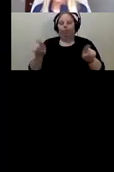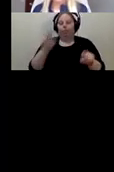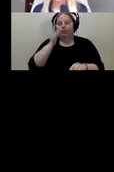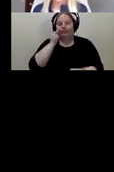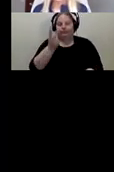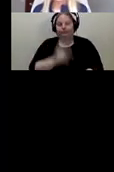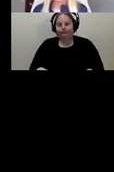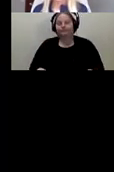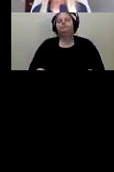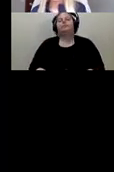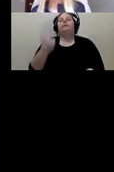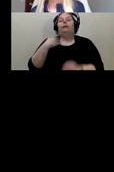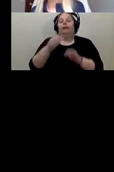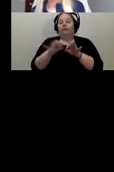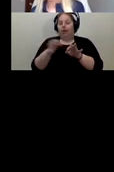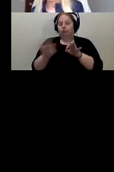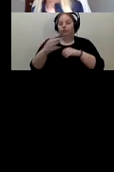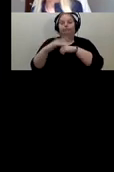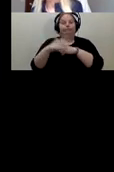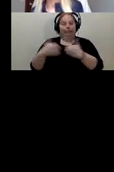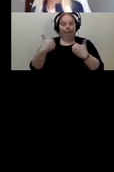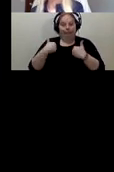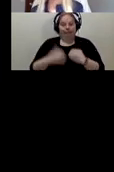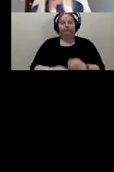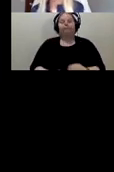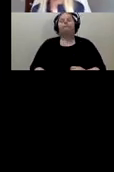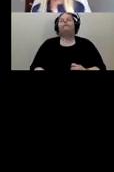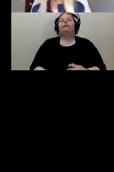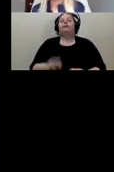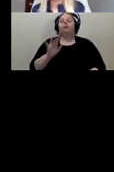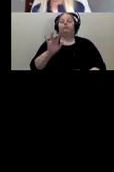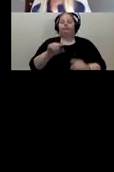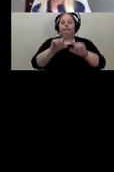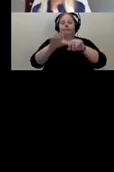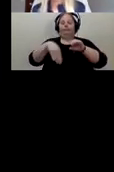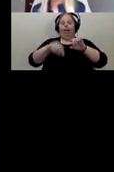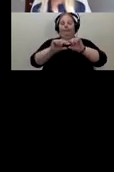do have captioning available, which you can access using a button at the bottom of your screen.